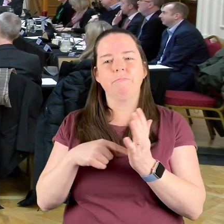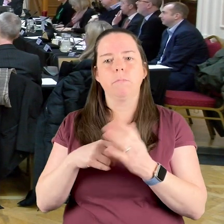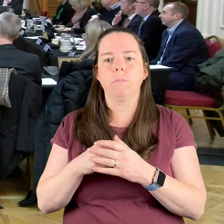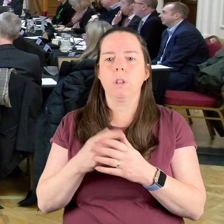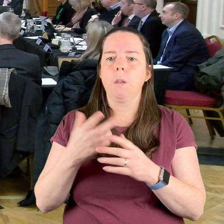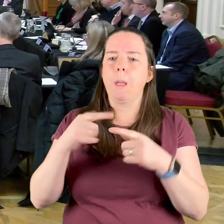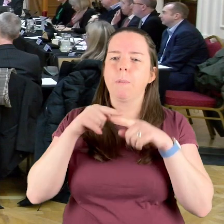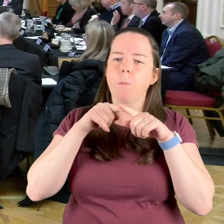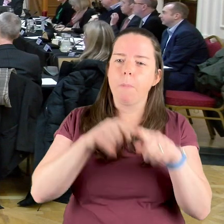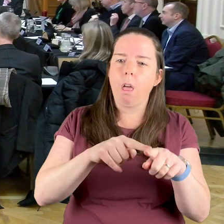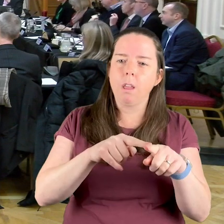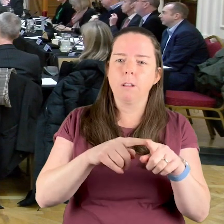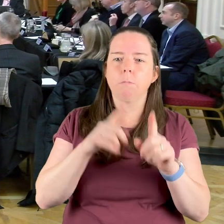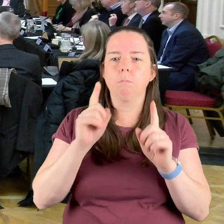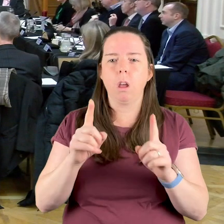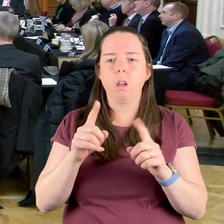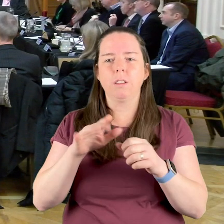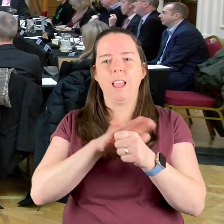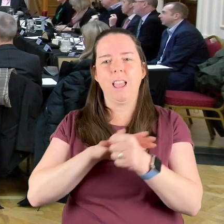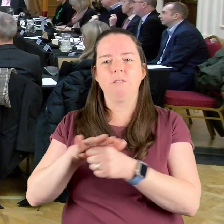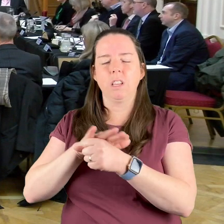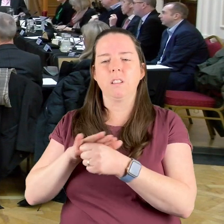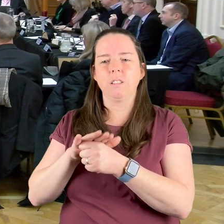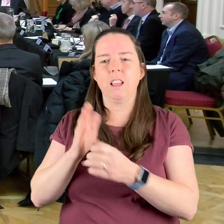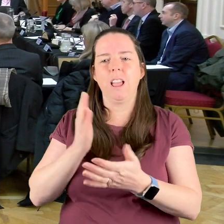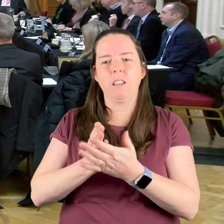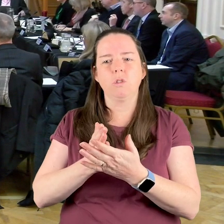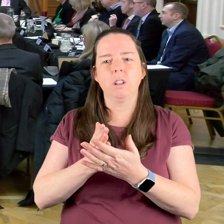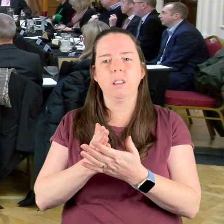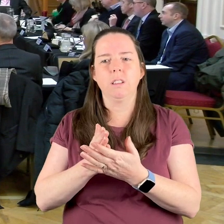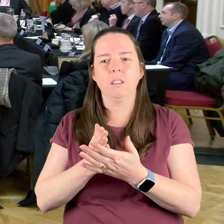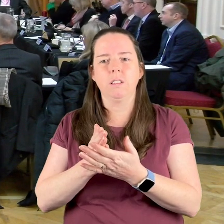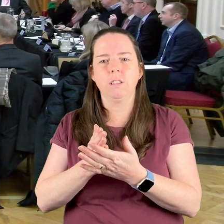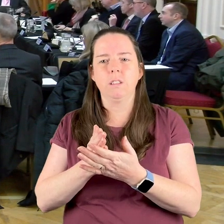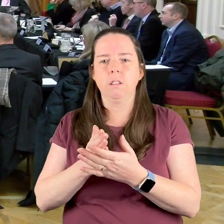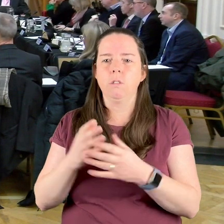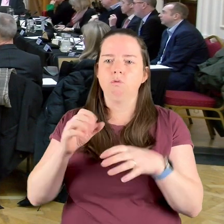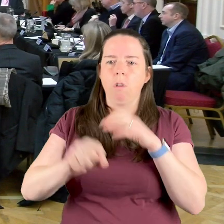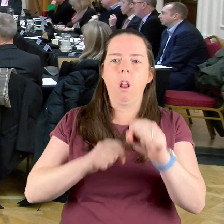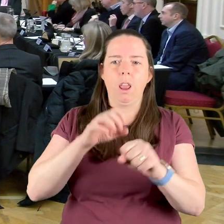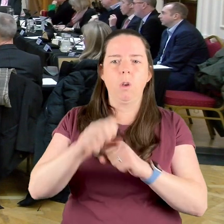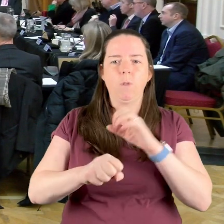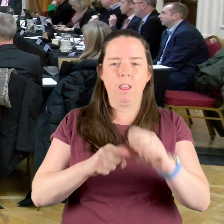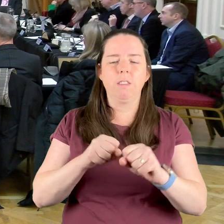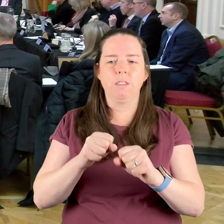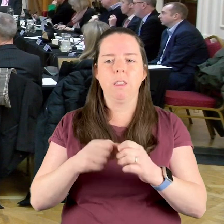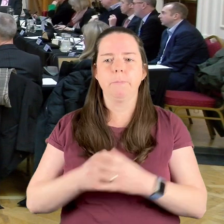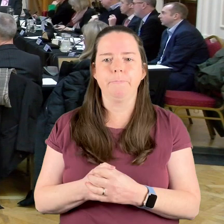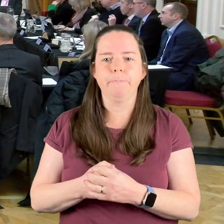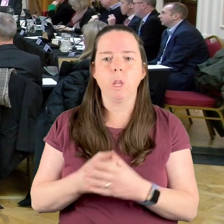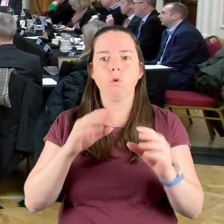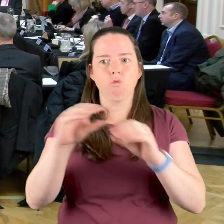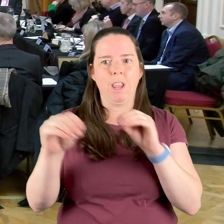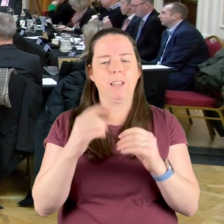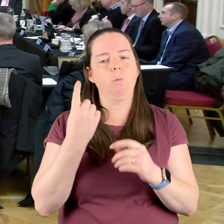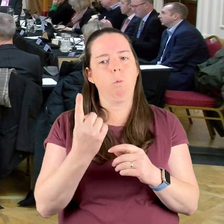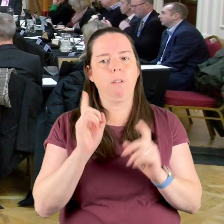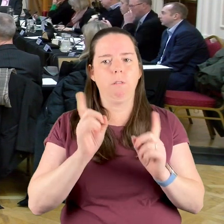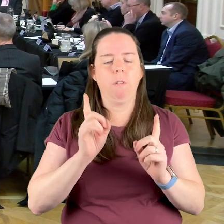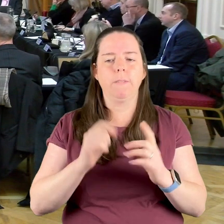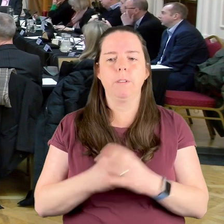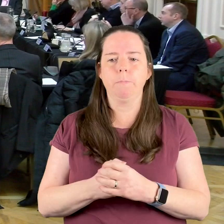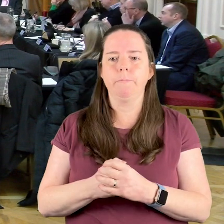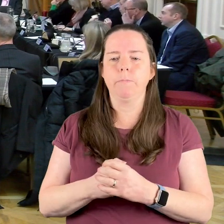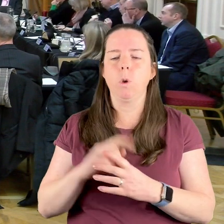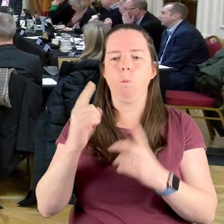Please look down. They might be compliant, but there will be areas that they are struggling with. And we are pushing back from the LMS. So training is one of